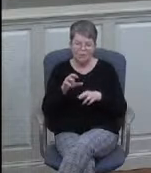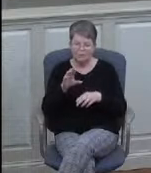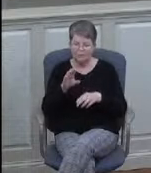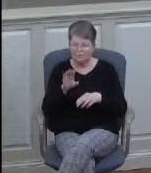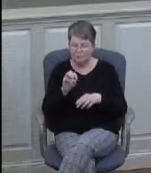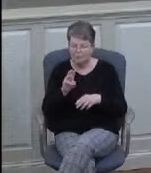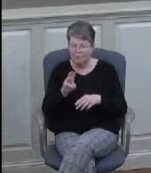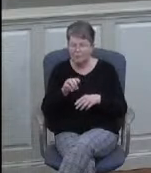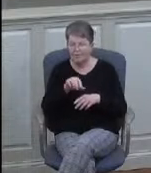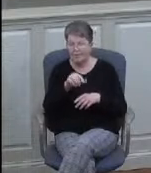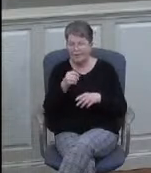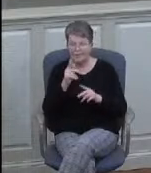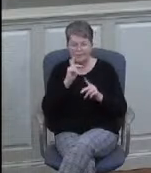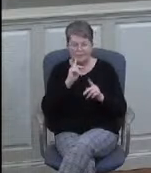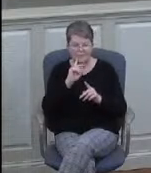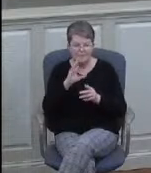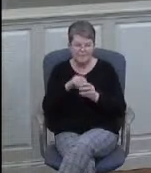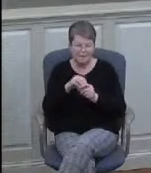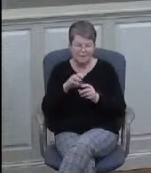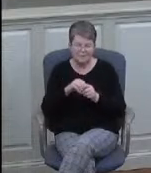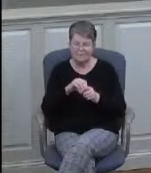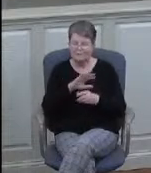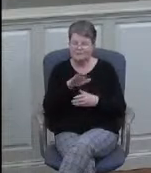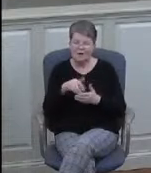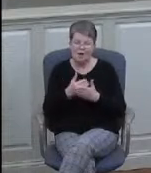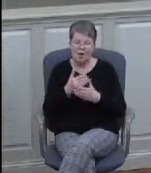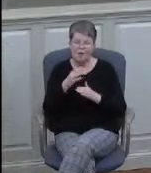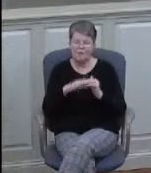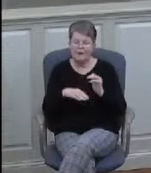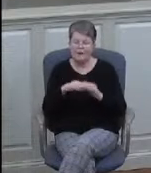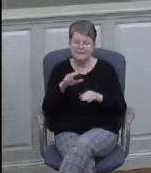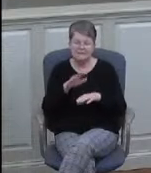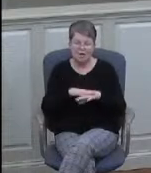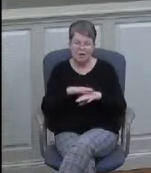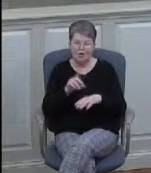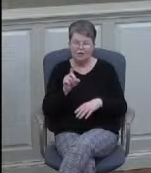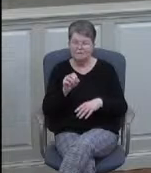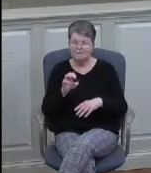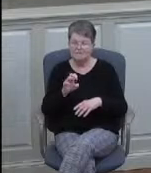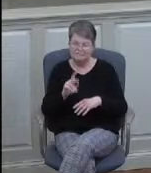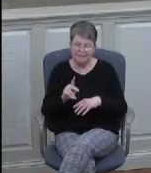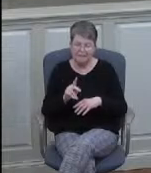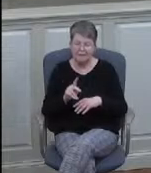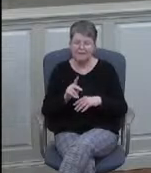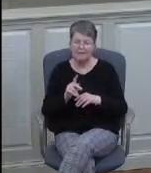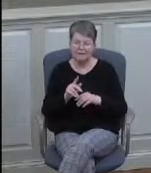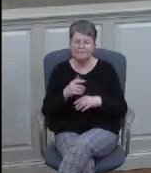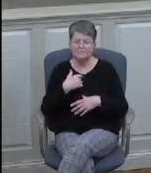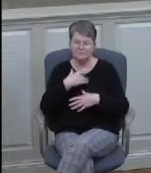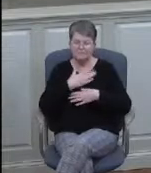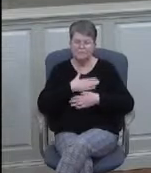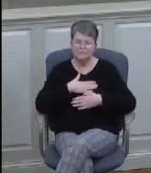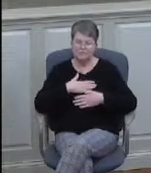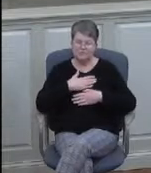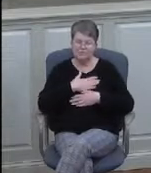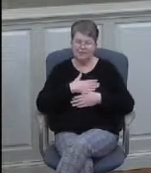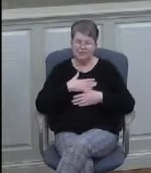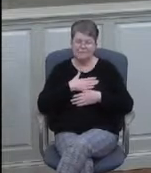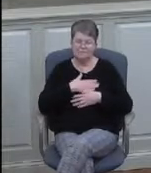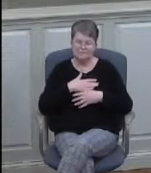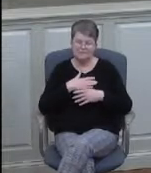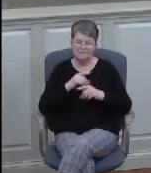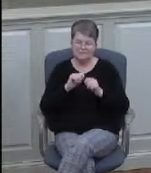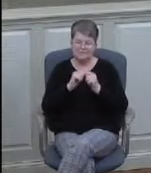As I understand, it was all hands on deck, not just the road guys were involved. So appreciate